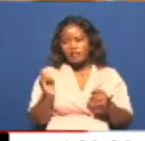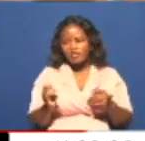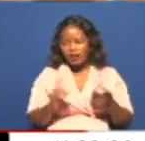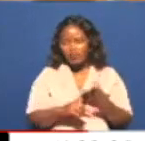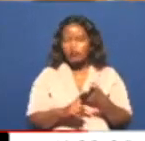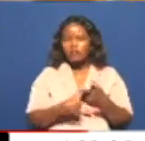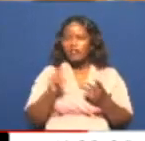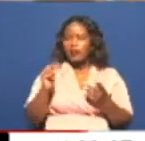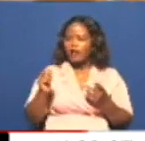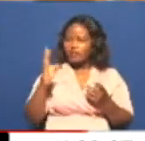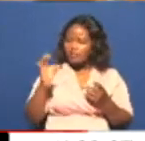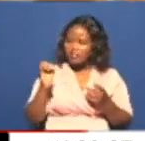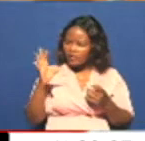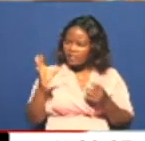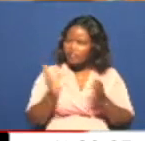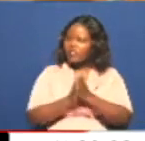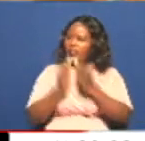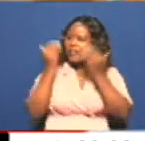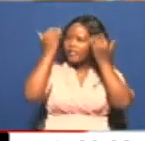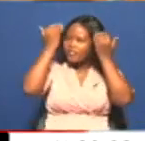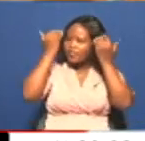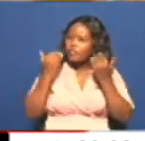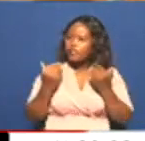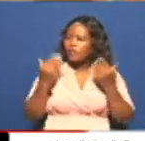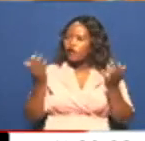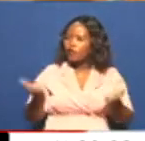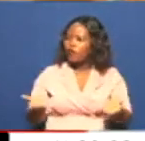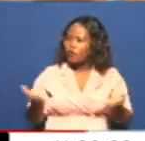because we have one who has already been charged,